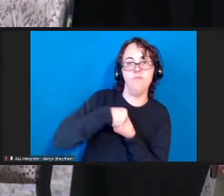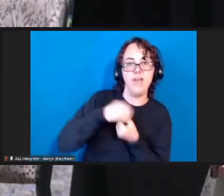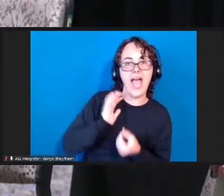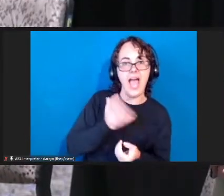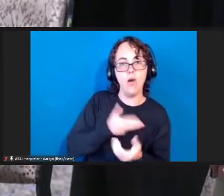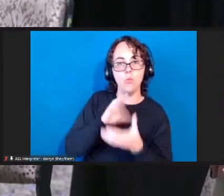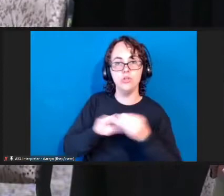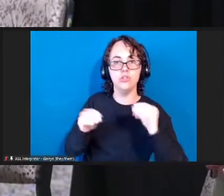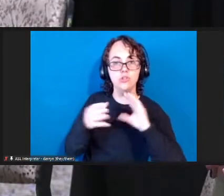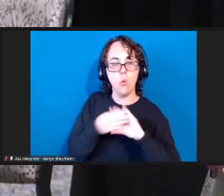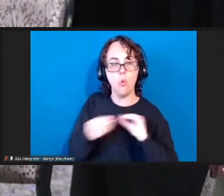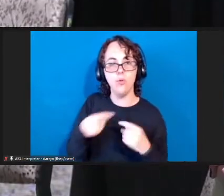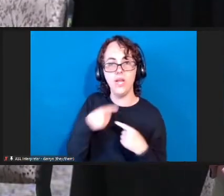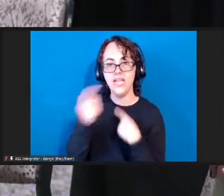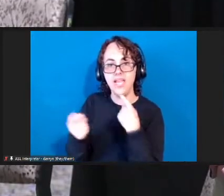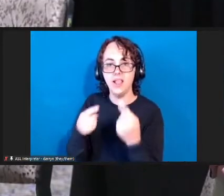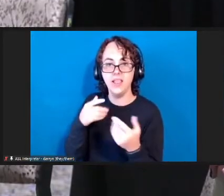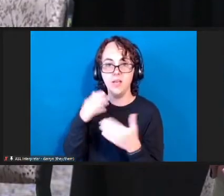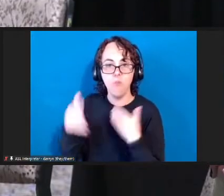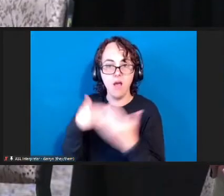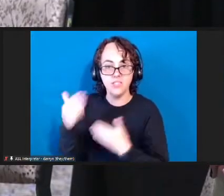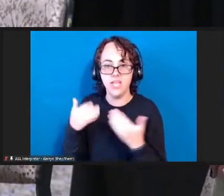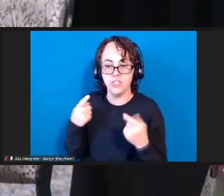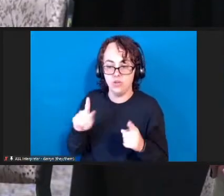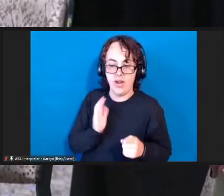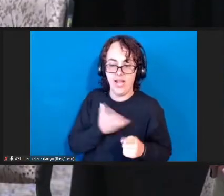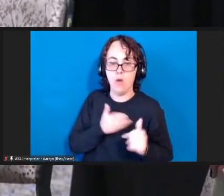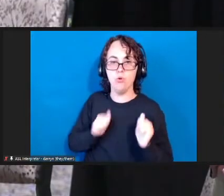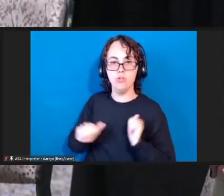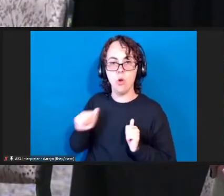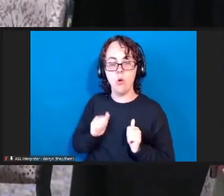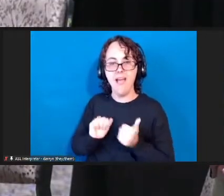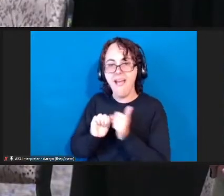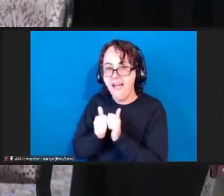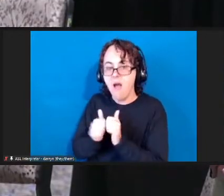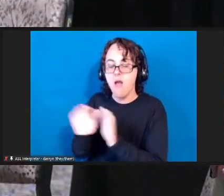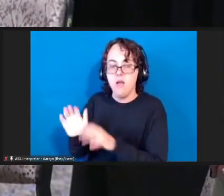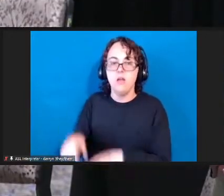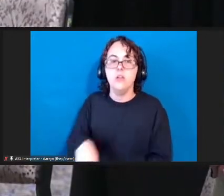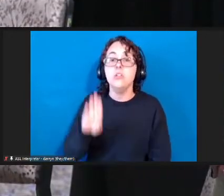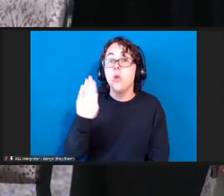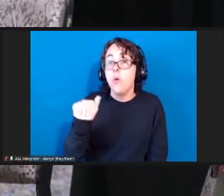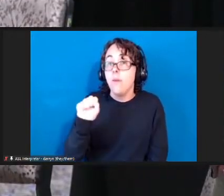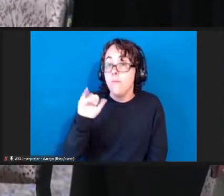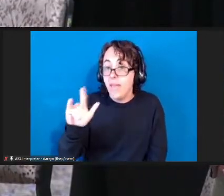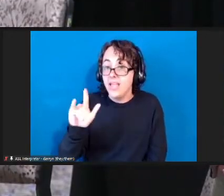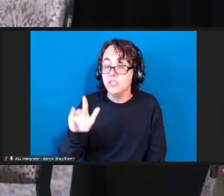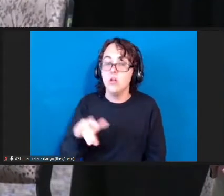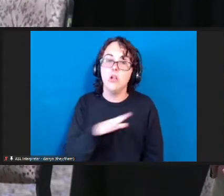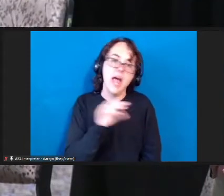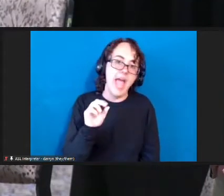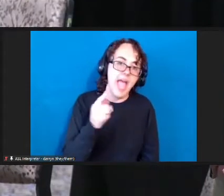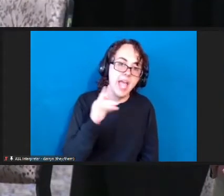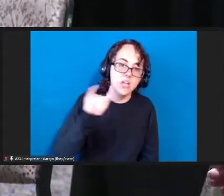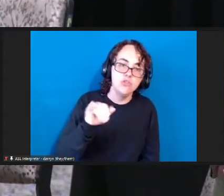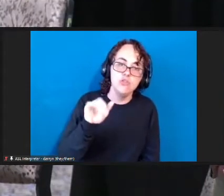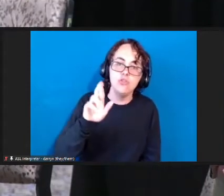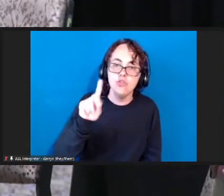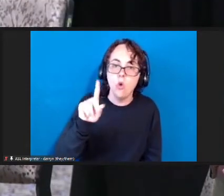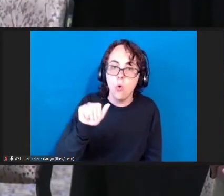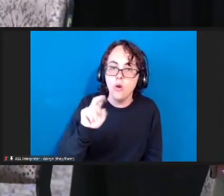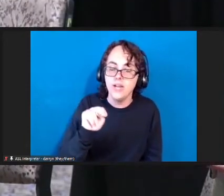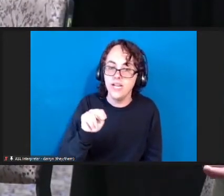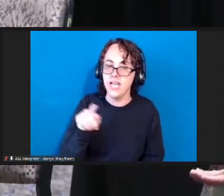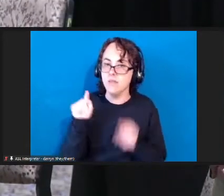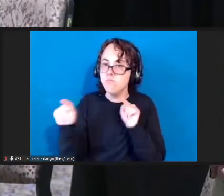through the production of the show. Basil is talking about, and Jordan has talked about it a bit earlier, and we will